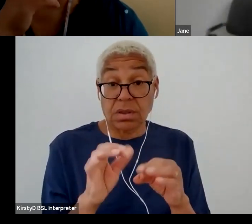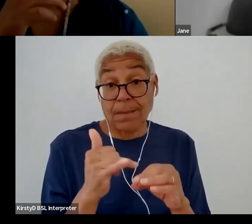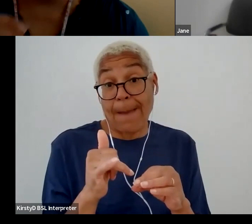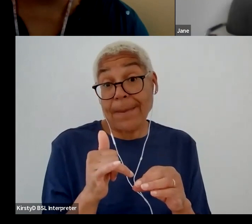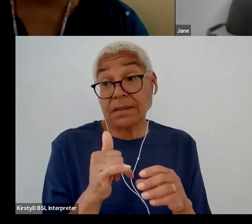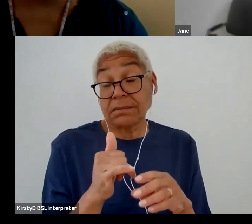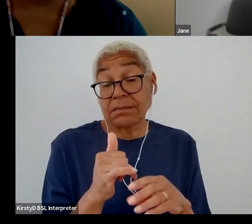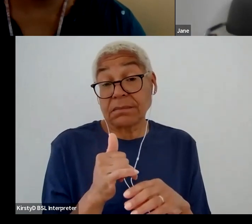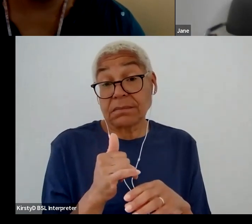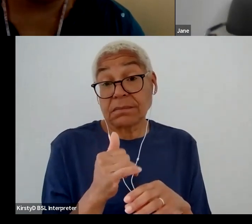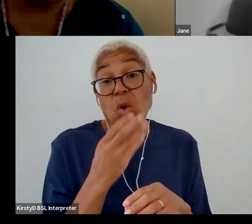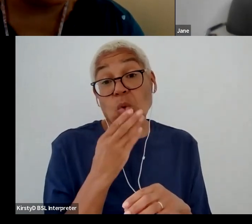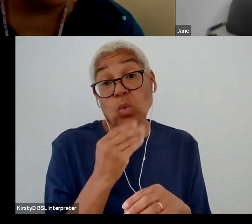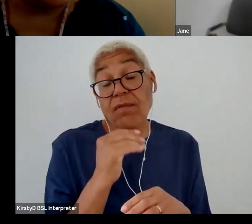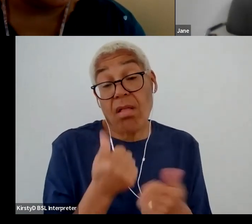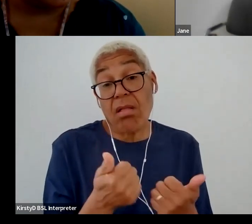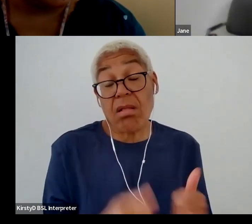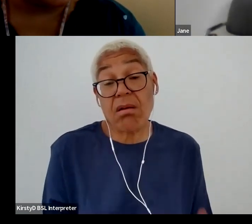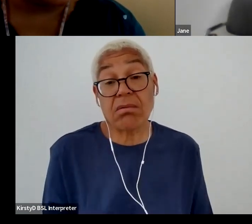be helpful.